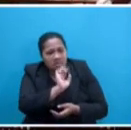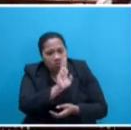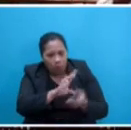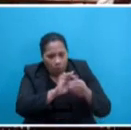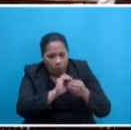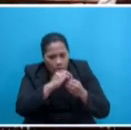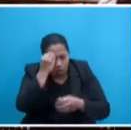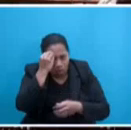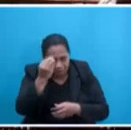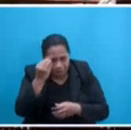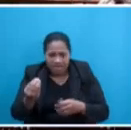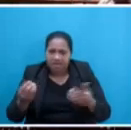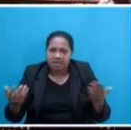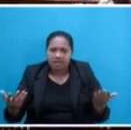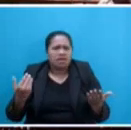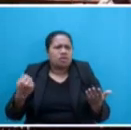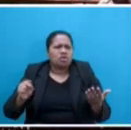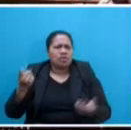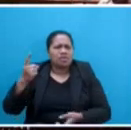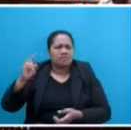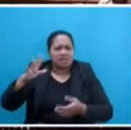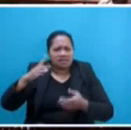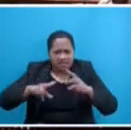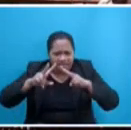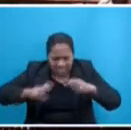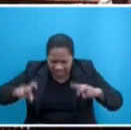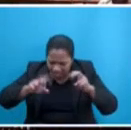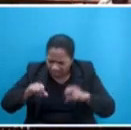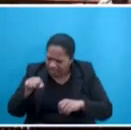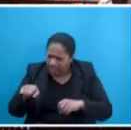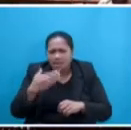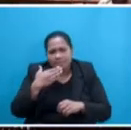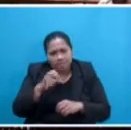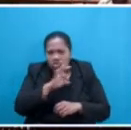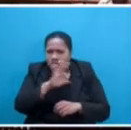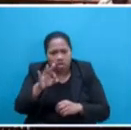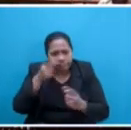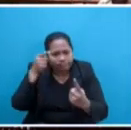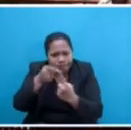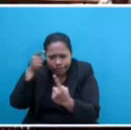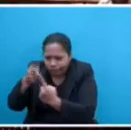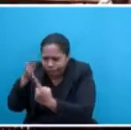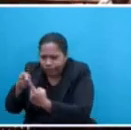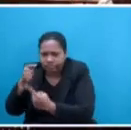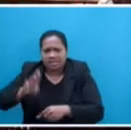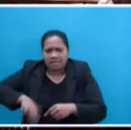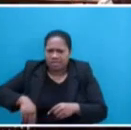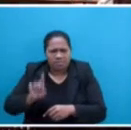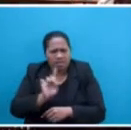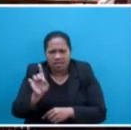been no independent investigation on that, so she should not be referring to a specific member without any evidence.